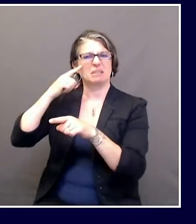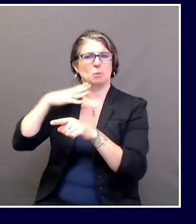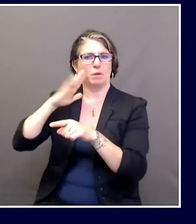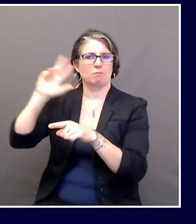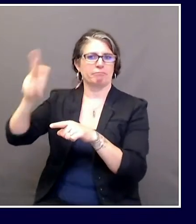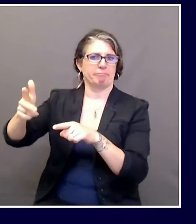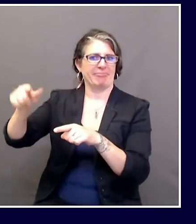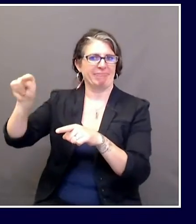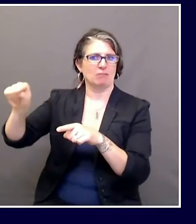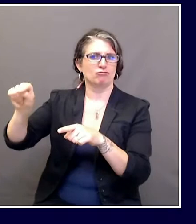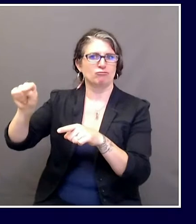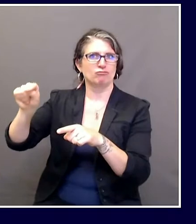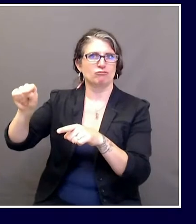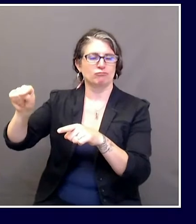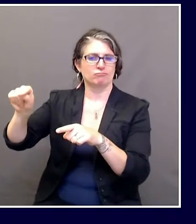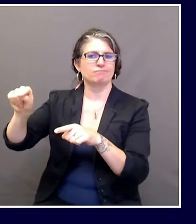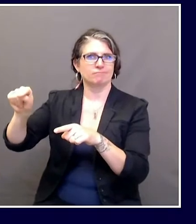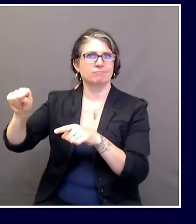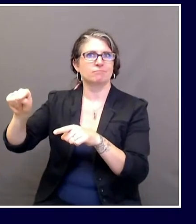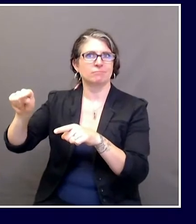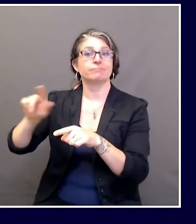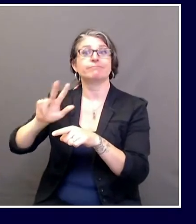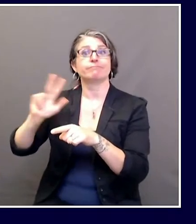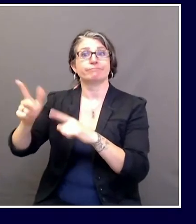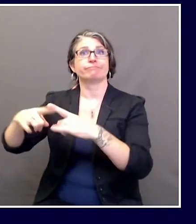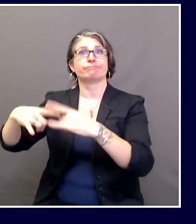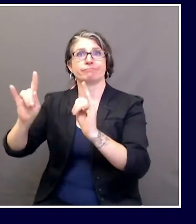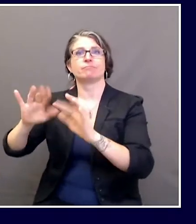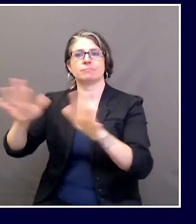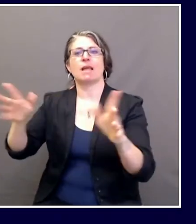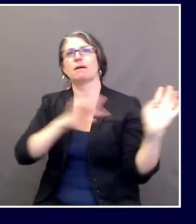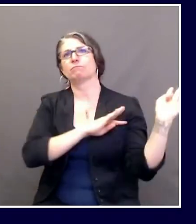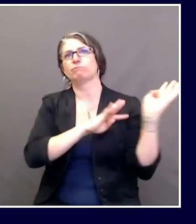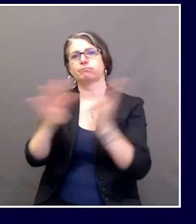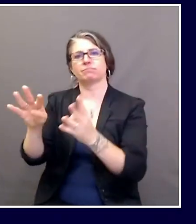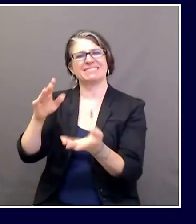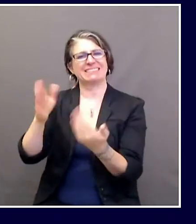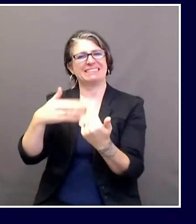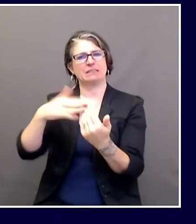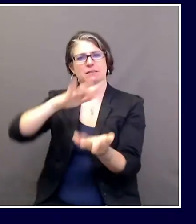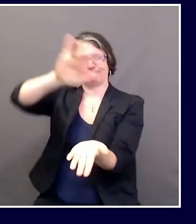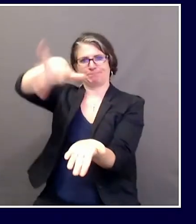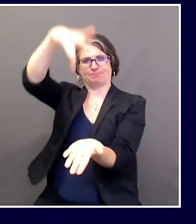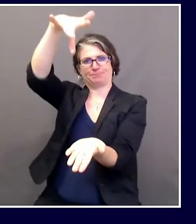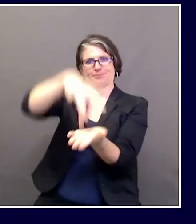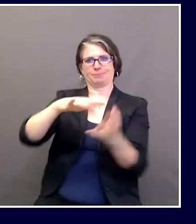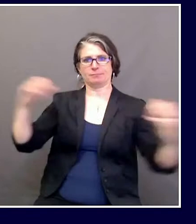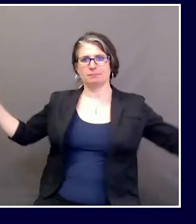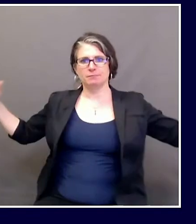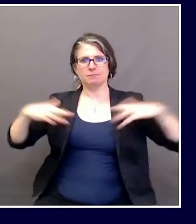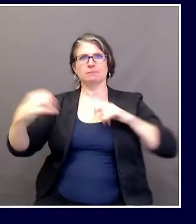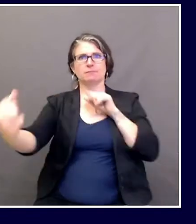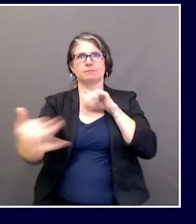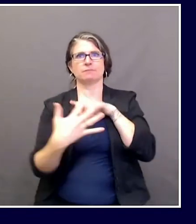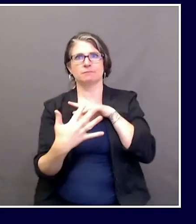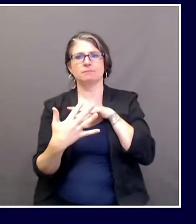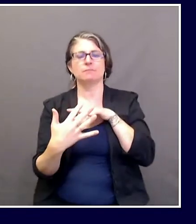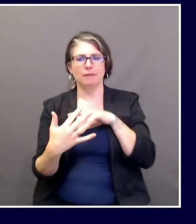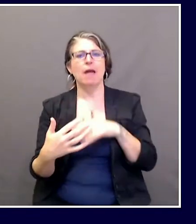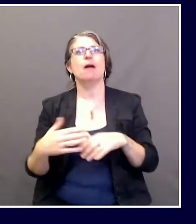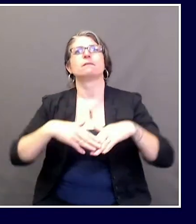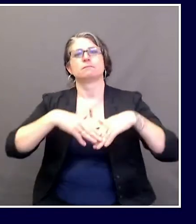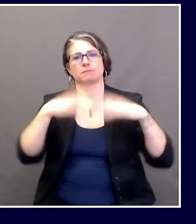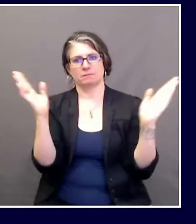just in terms of hours, but just in terms of physical proximity. What would be your thought about, I know that Maine has dropped